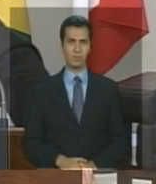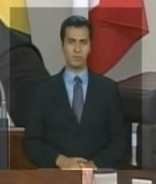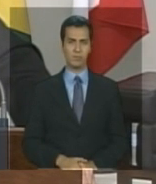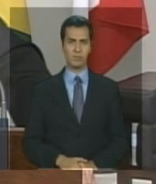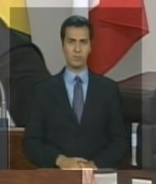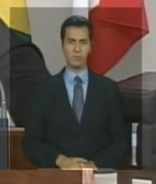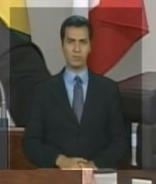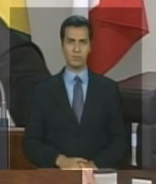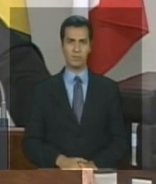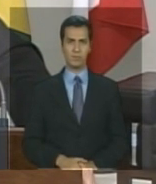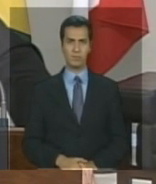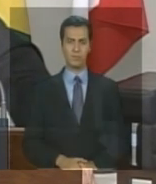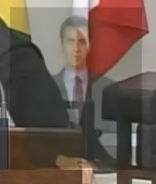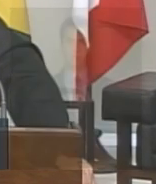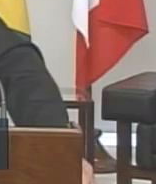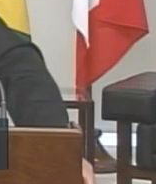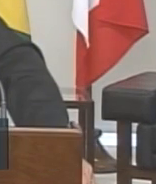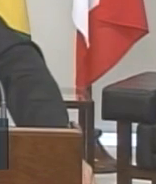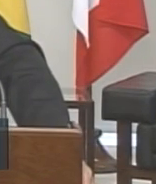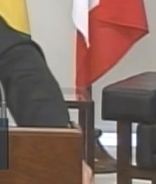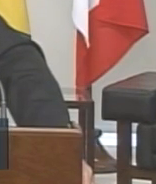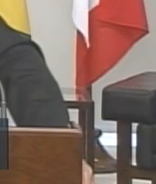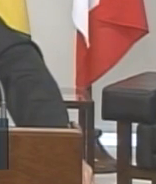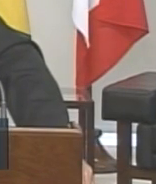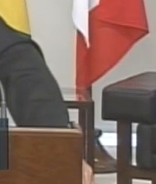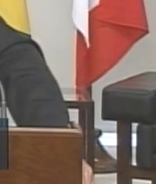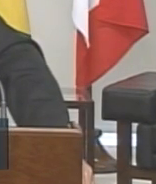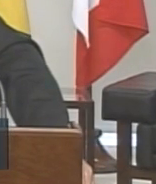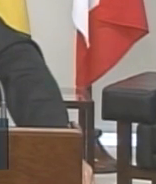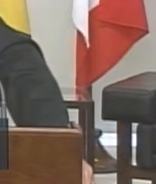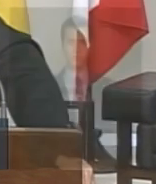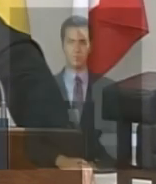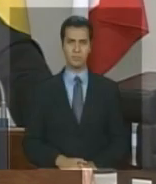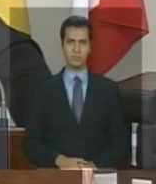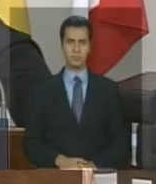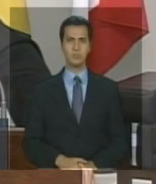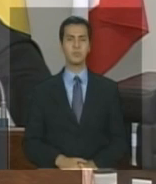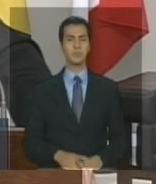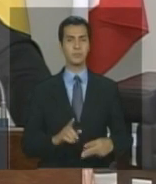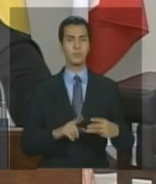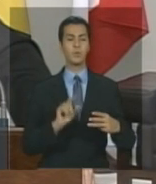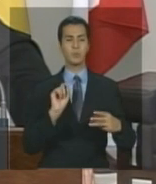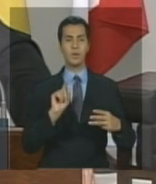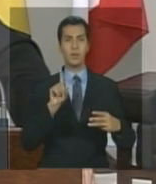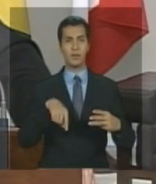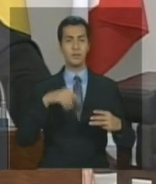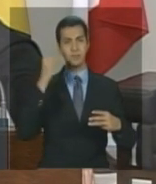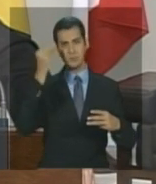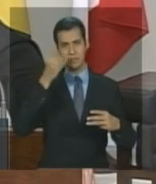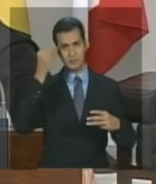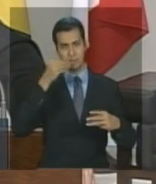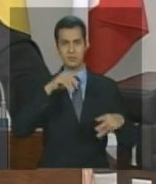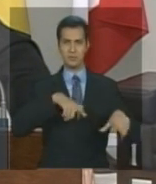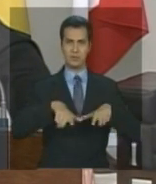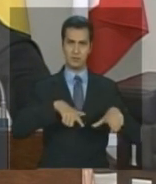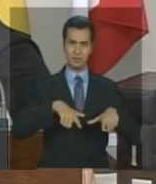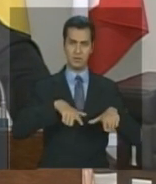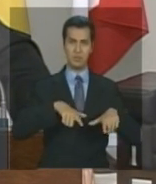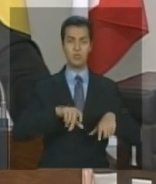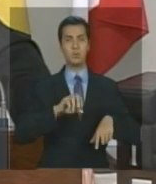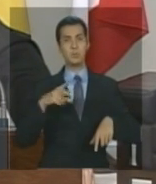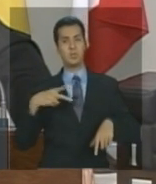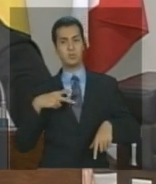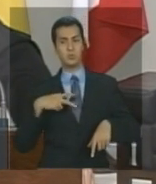work experience in industry or in research laboratories. Está relacionado à experiência de trabalho, seja no setor privado, seja